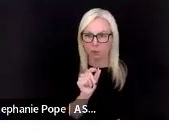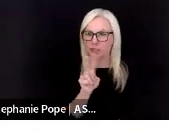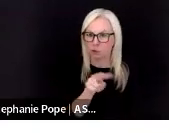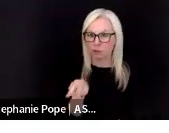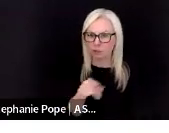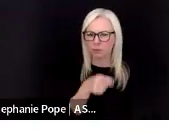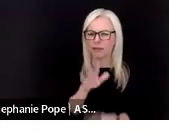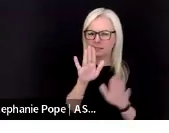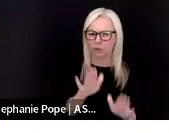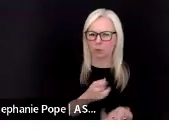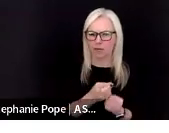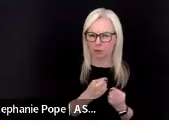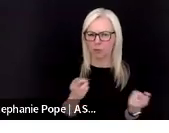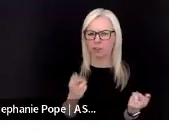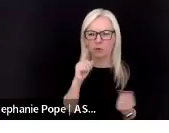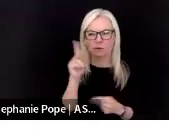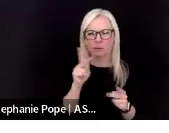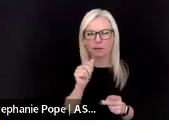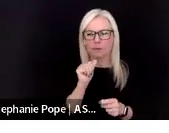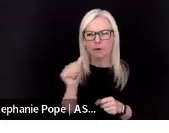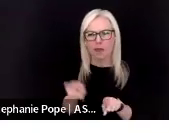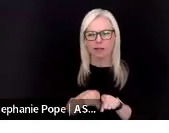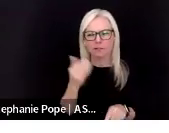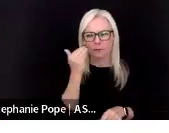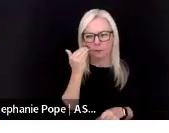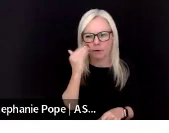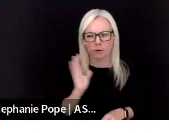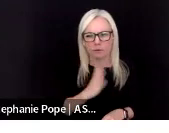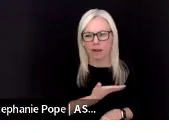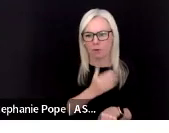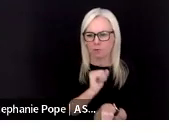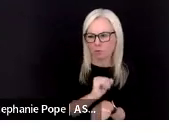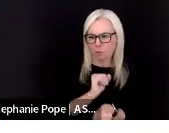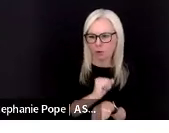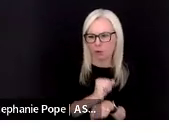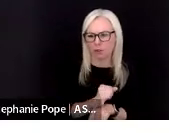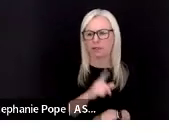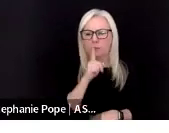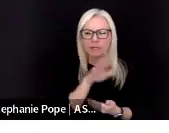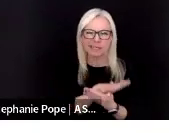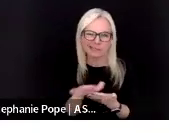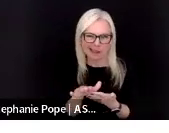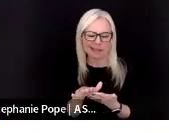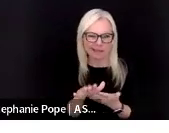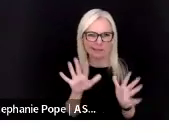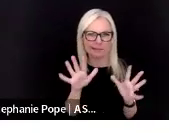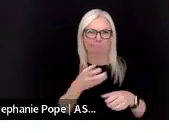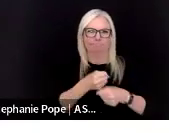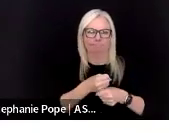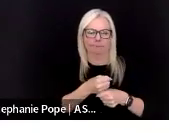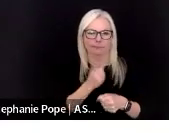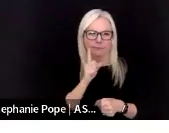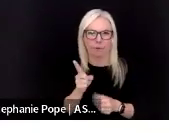that's a great resource for folks that are not as familiar with our work or are, you know, newer to the Justice Center. It's a really nice synopsis of both initiatives that